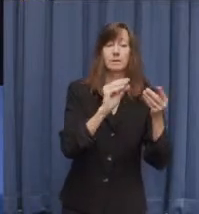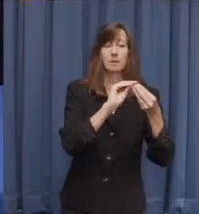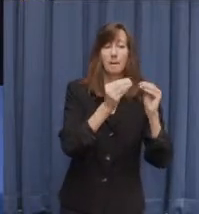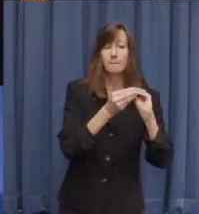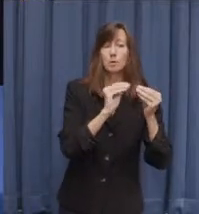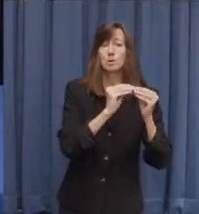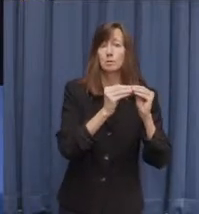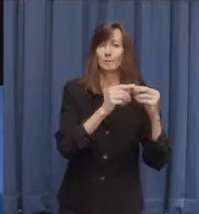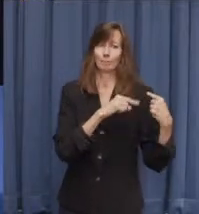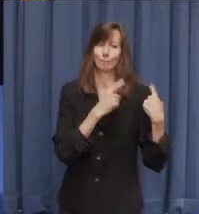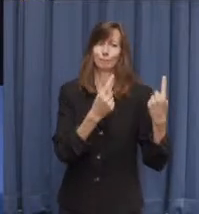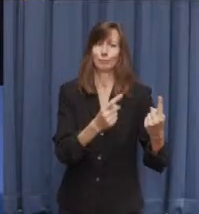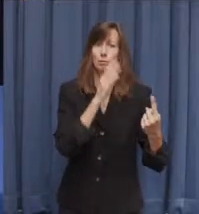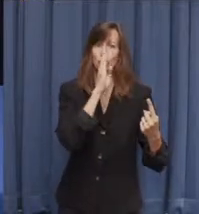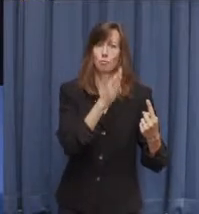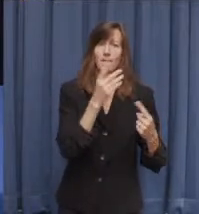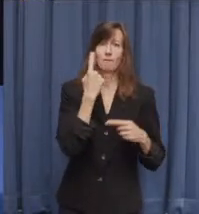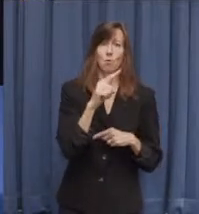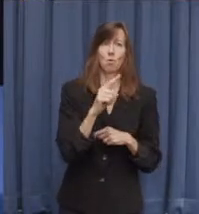hours straight. So that is very good news.